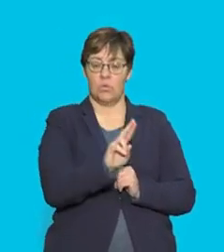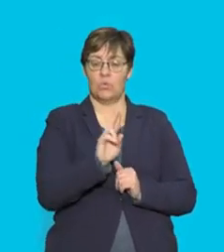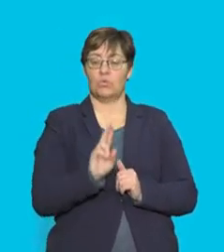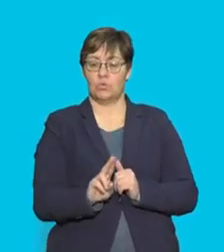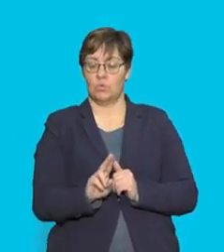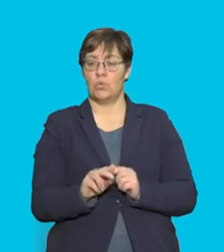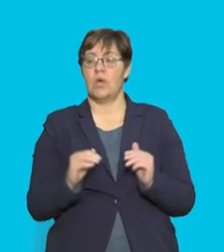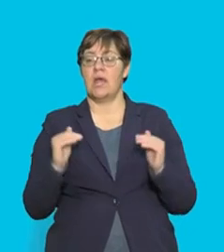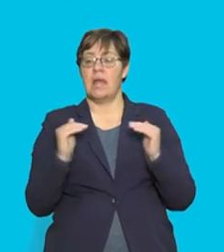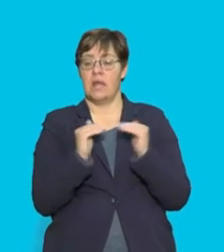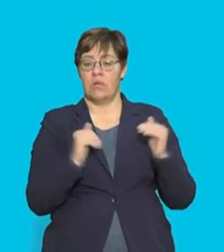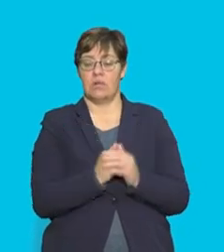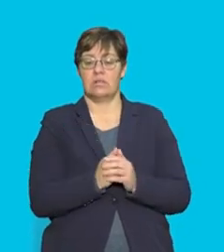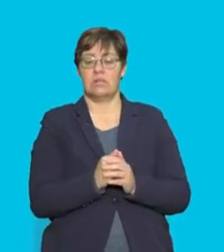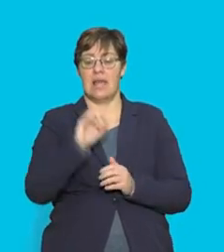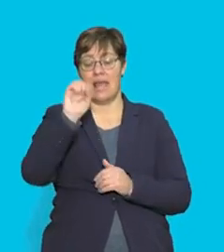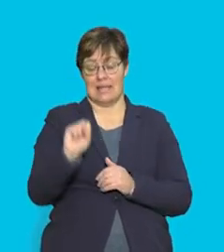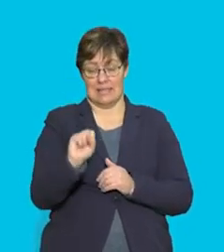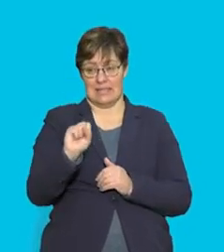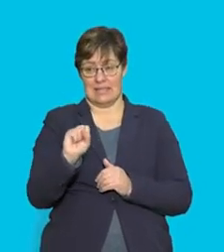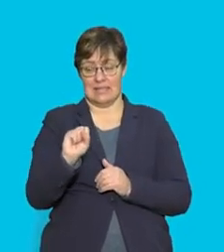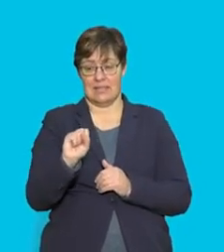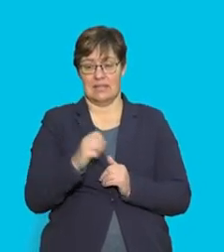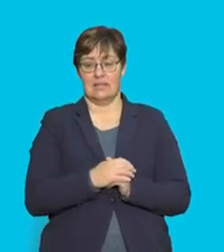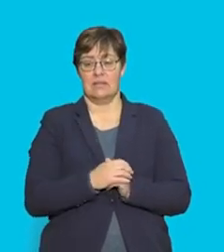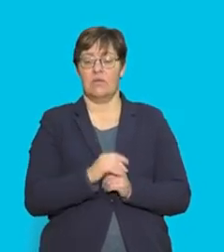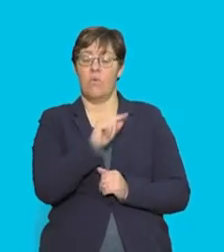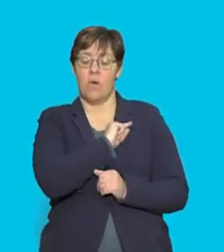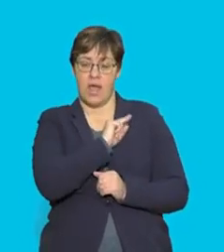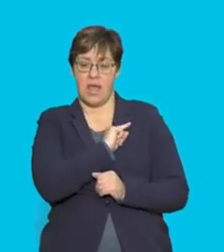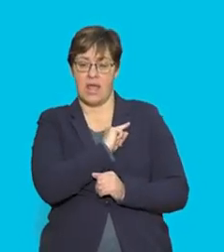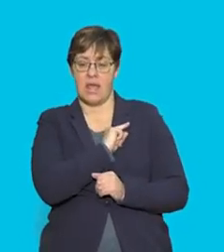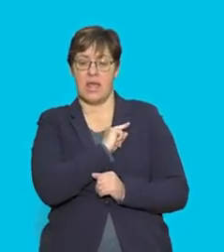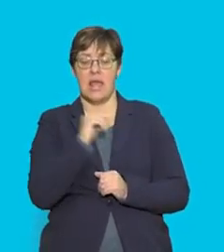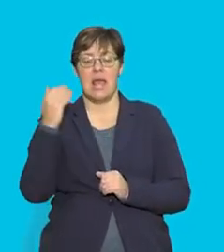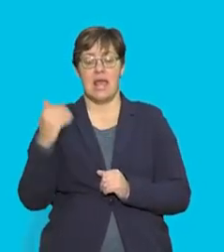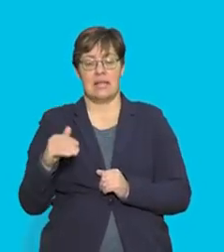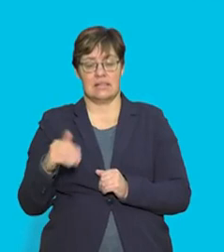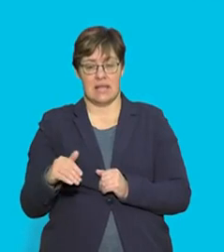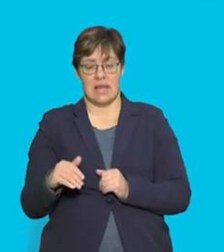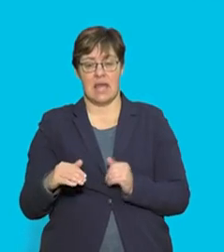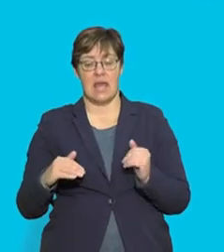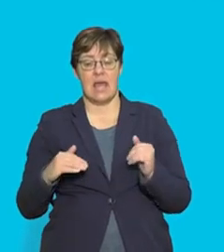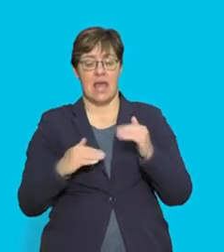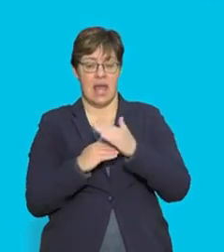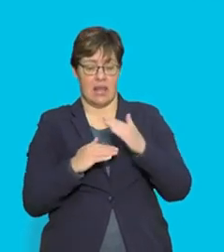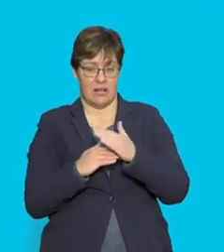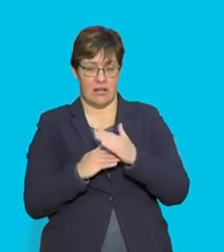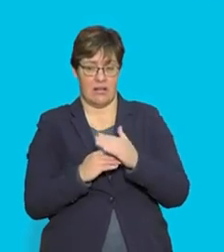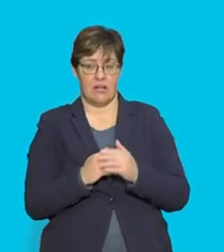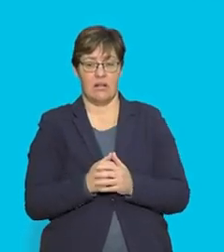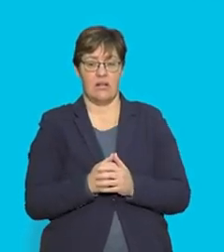U2 is equals to also S, and this is because exterior